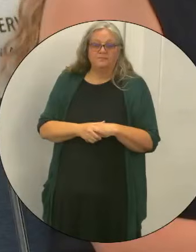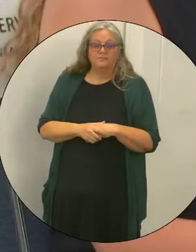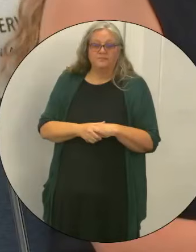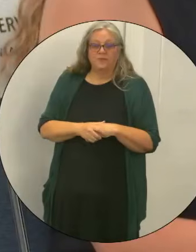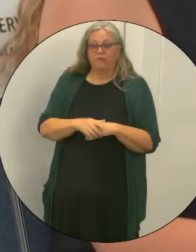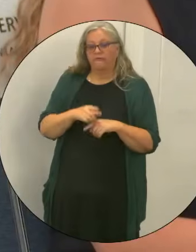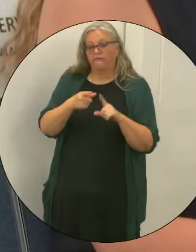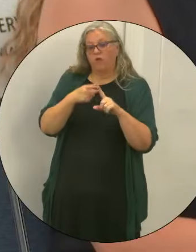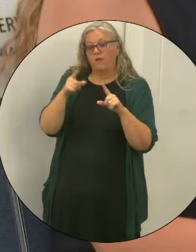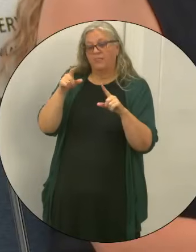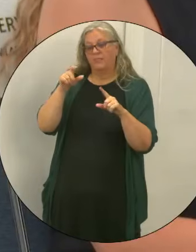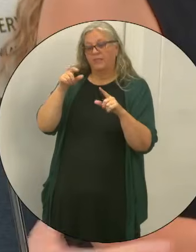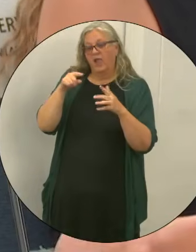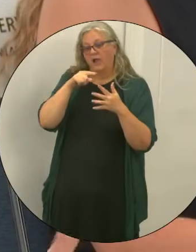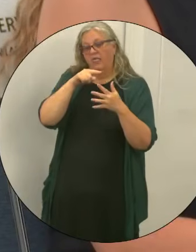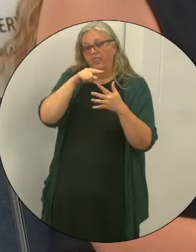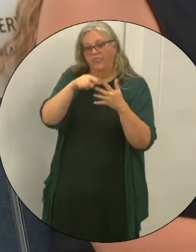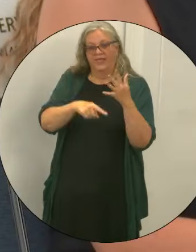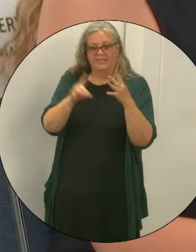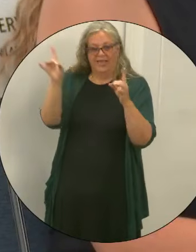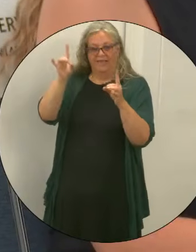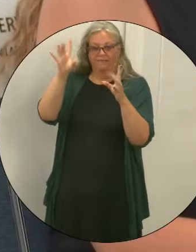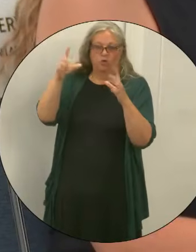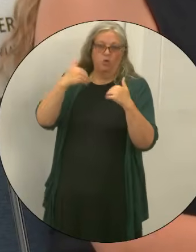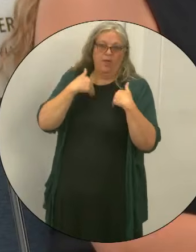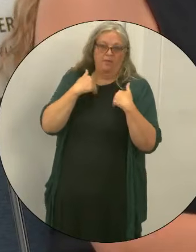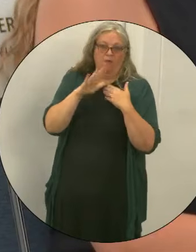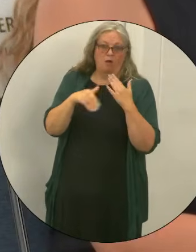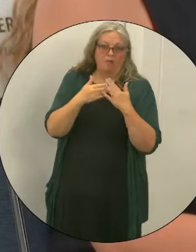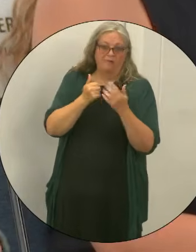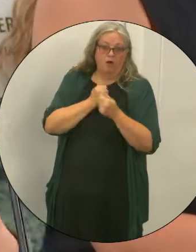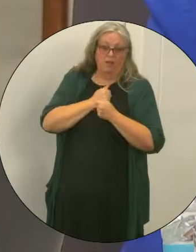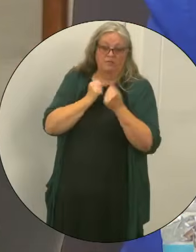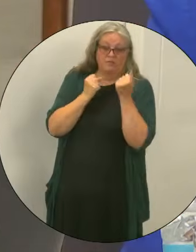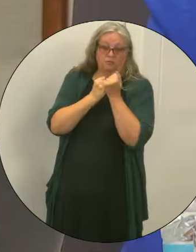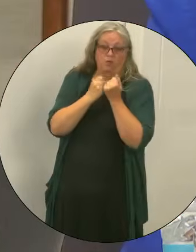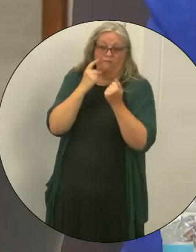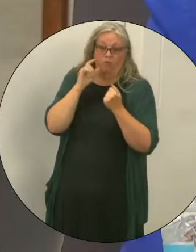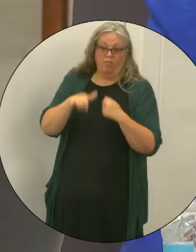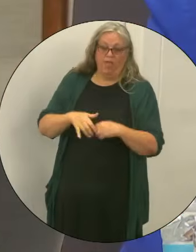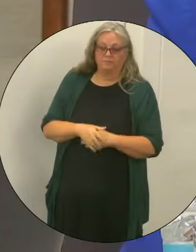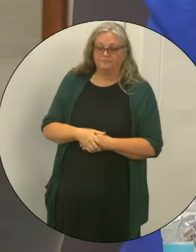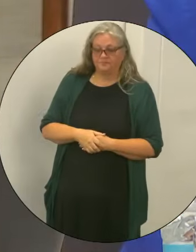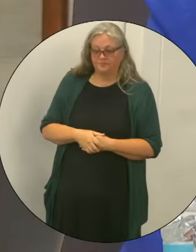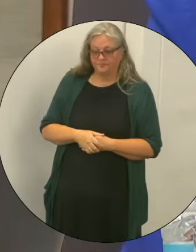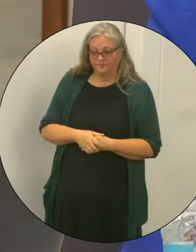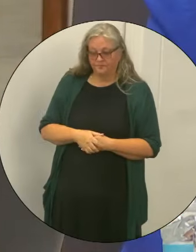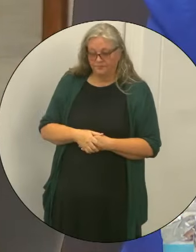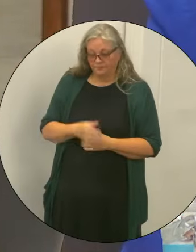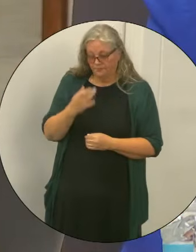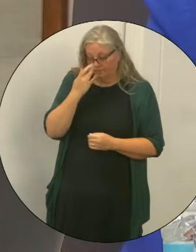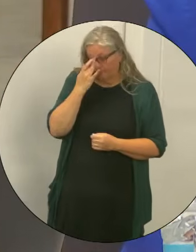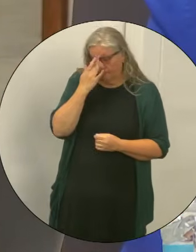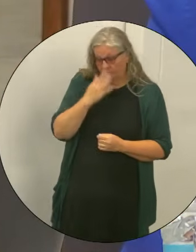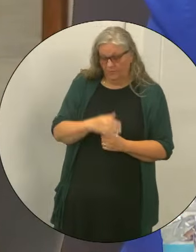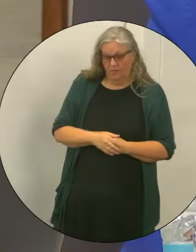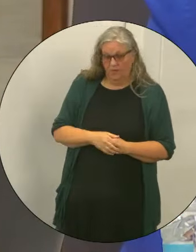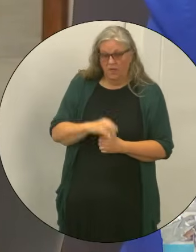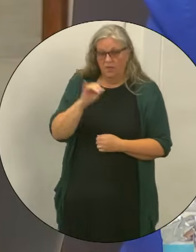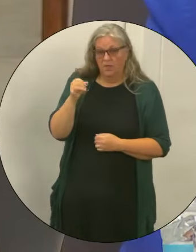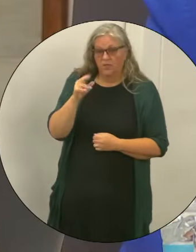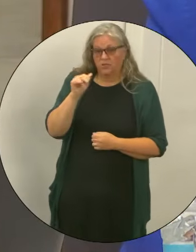this evil. And that's all I'm asking. You have all of our love and support for that. Thank you. Okay, Justin